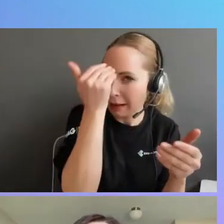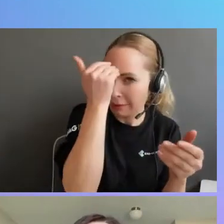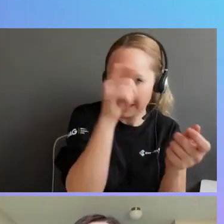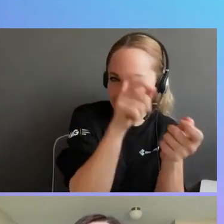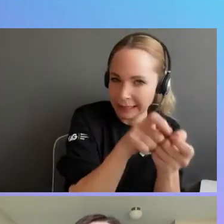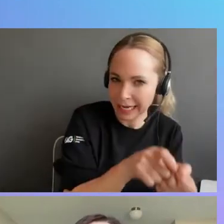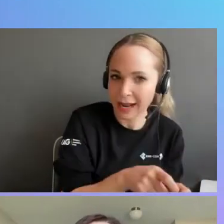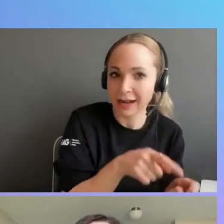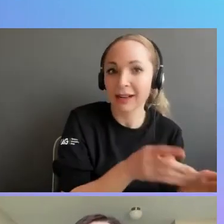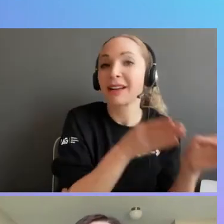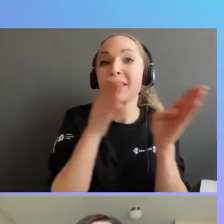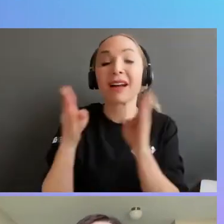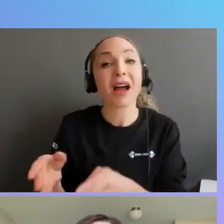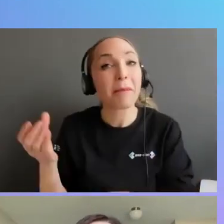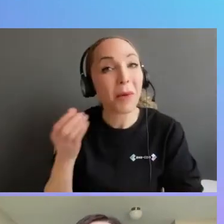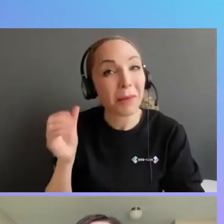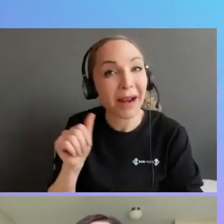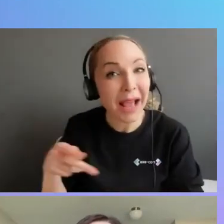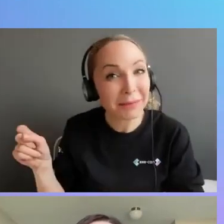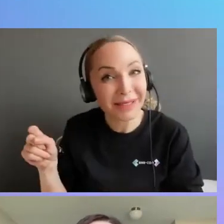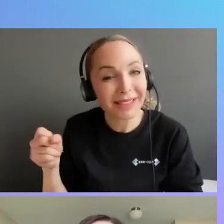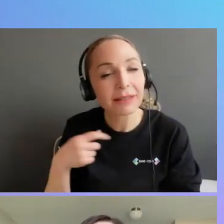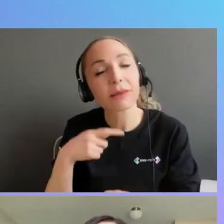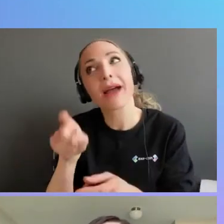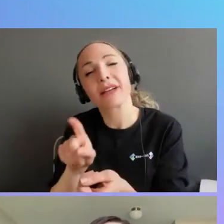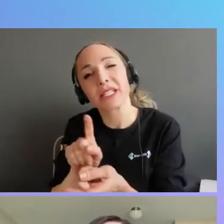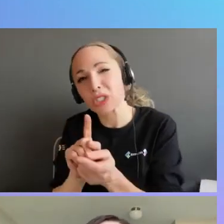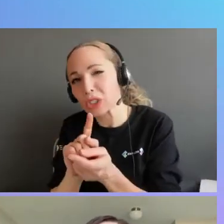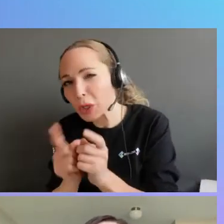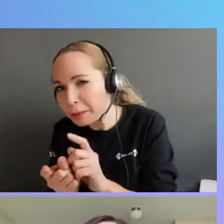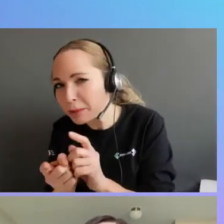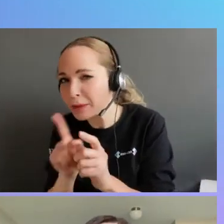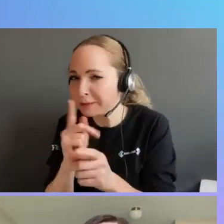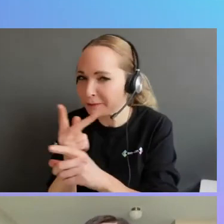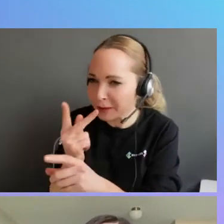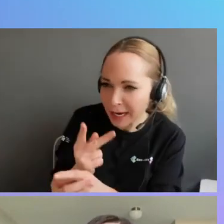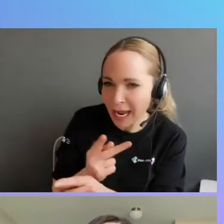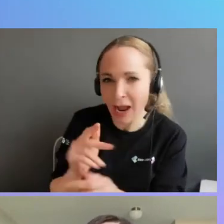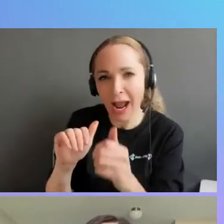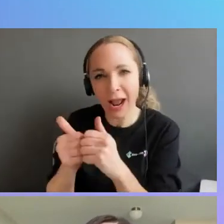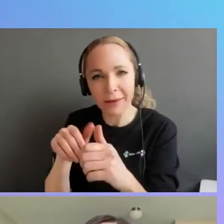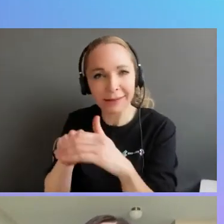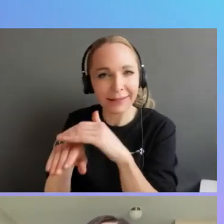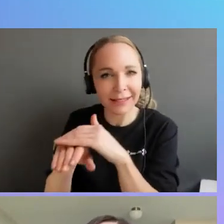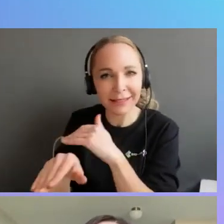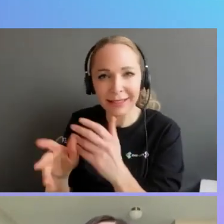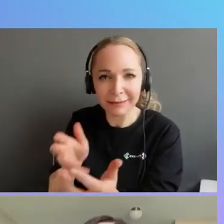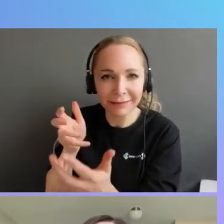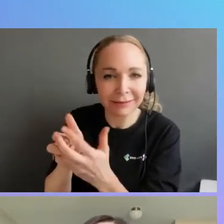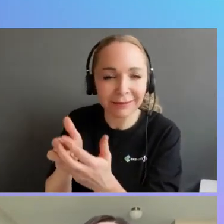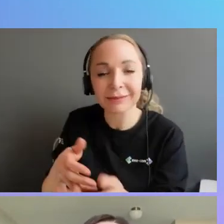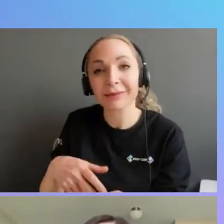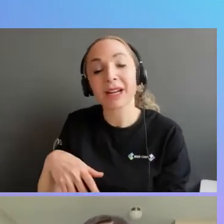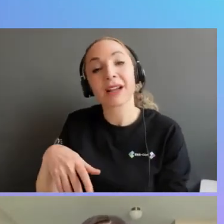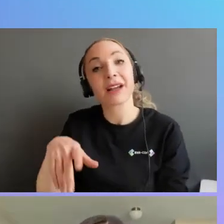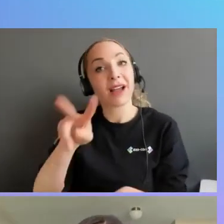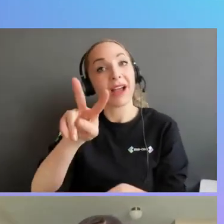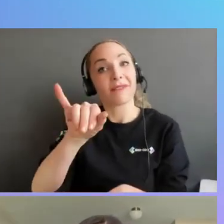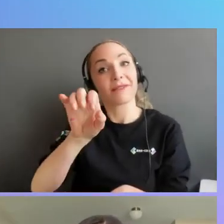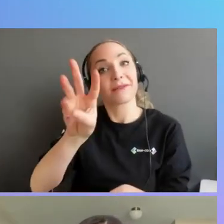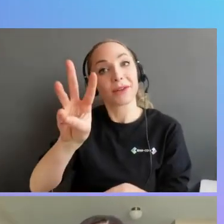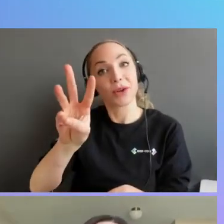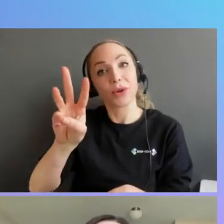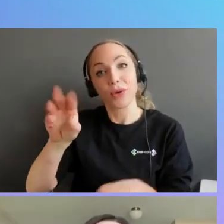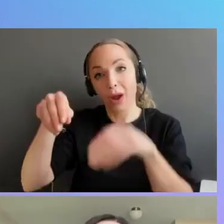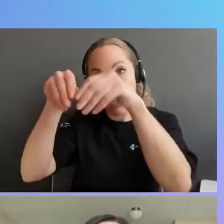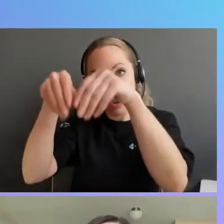web accessibility concepts need to be interpreted. So we're looking at that view hierarchy. There's no HTML present, and a lot of WCAG is very